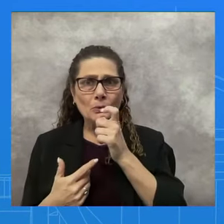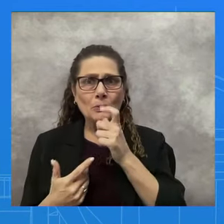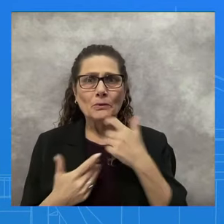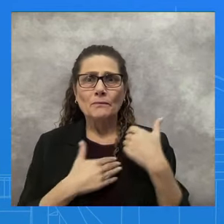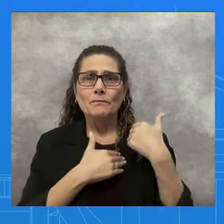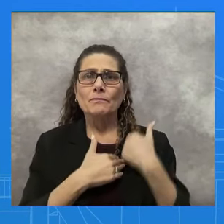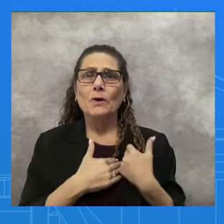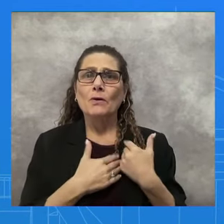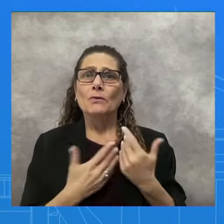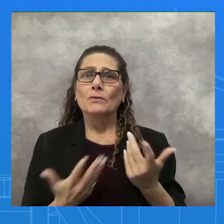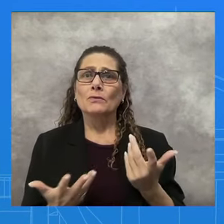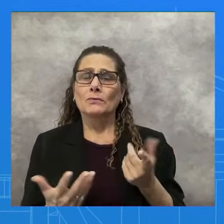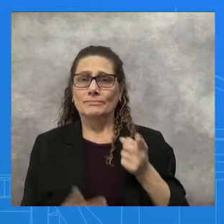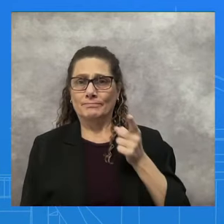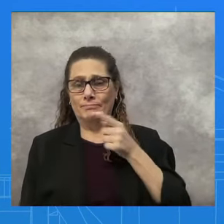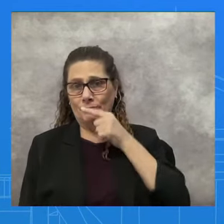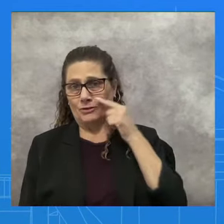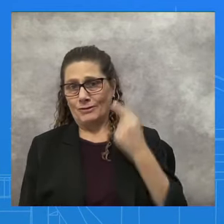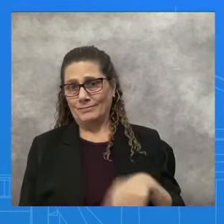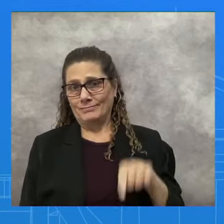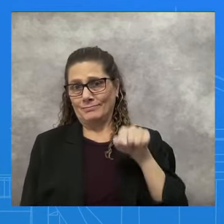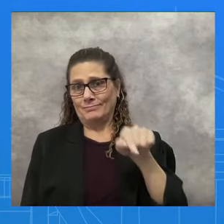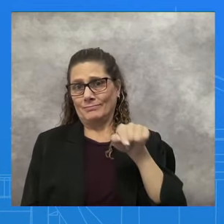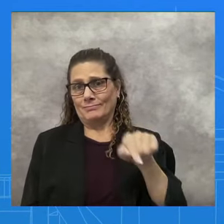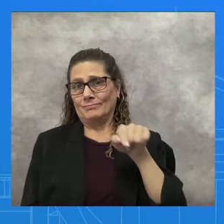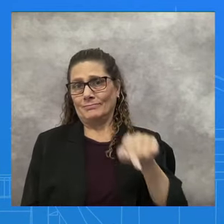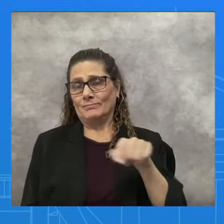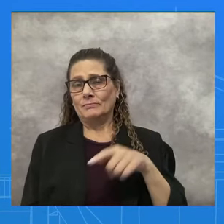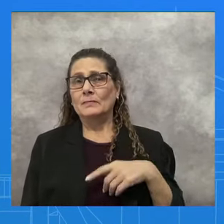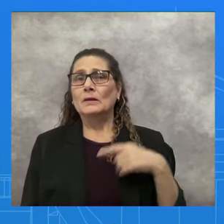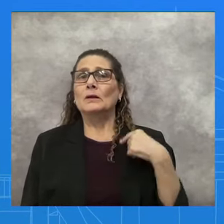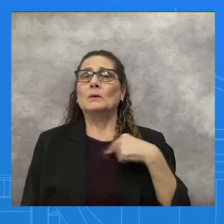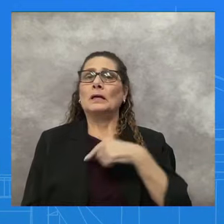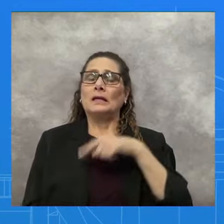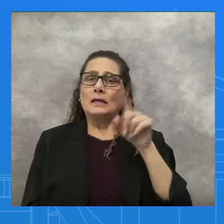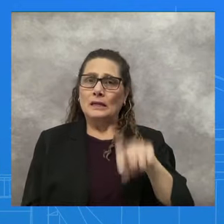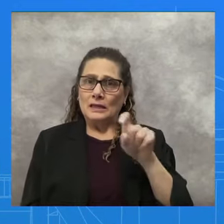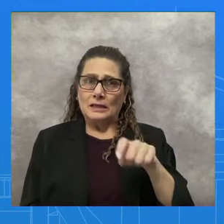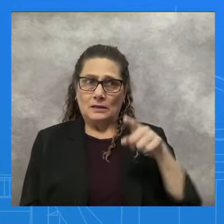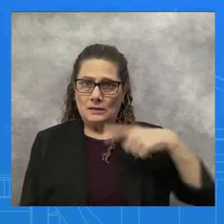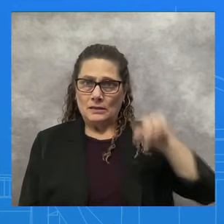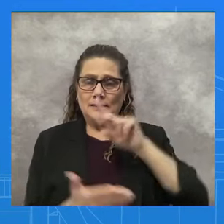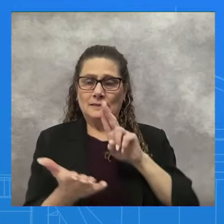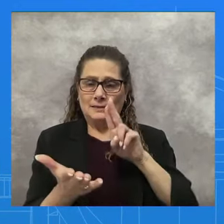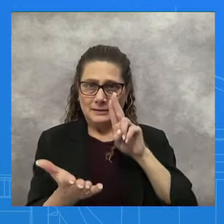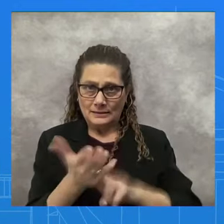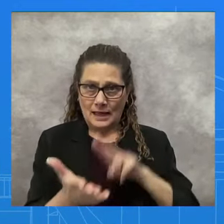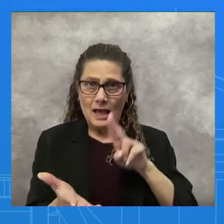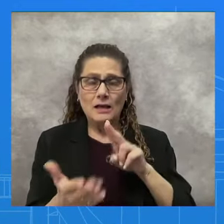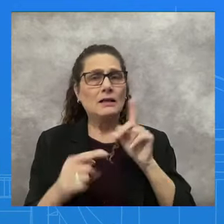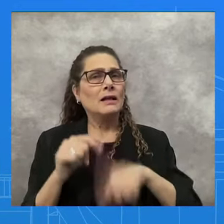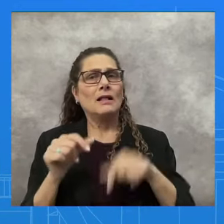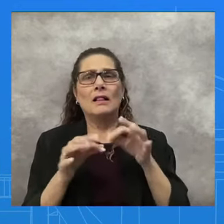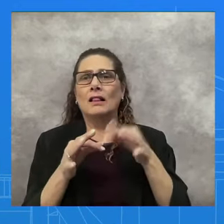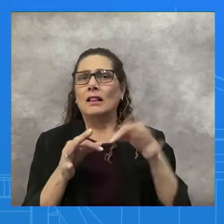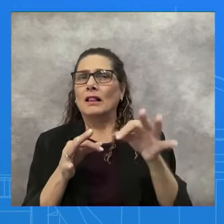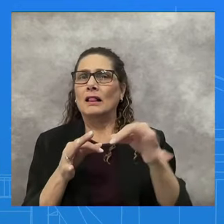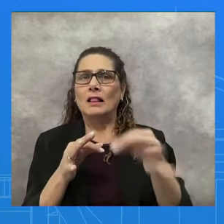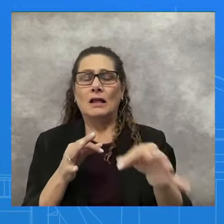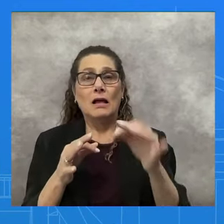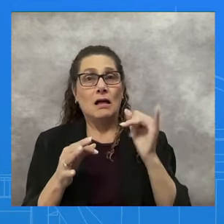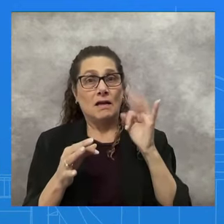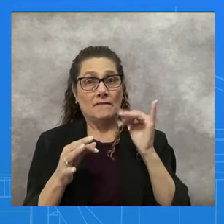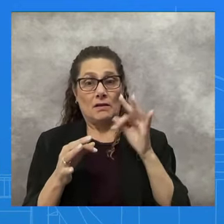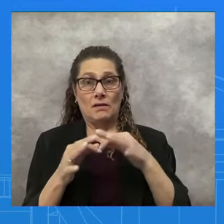Congress to pass the National Security Supplemental Bill without further delay. If House Republicans do not act soon, what is happening in Avdiivka right